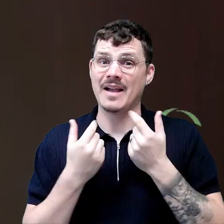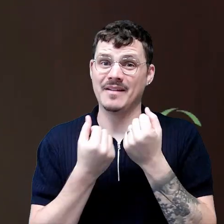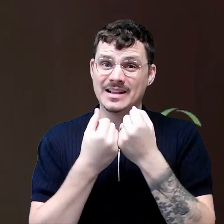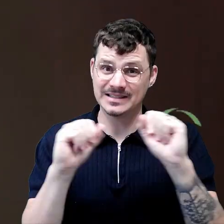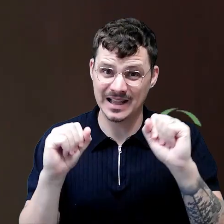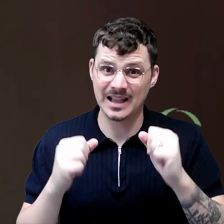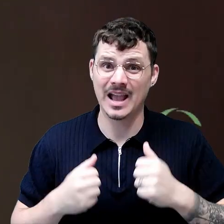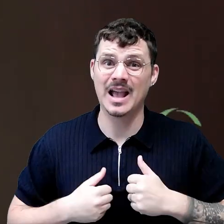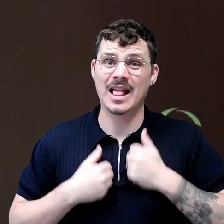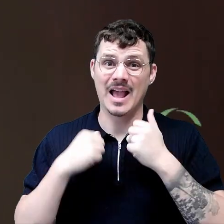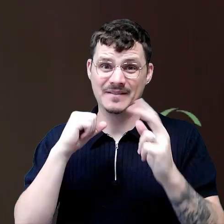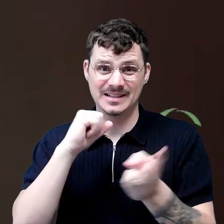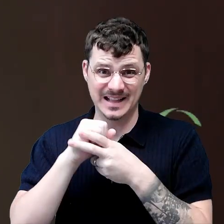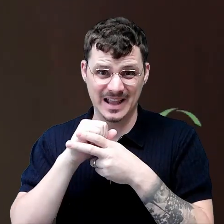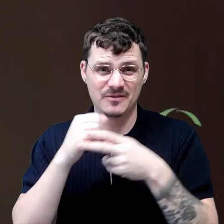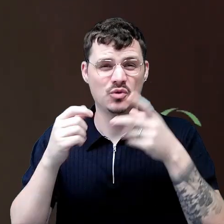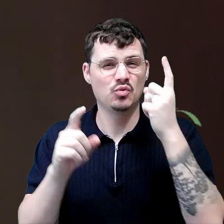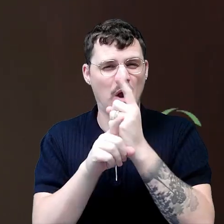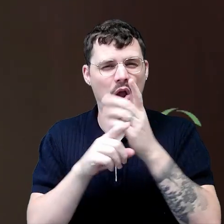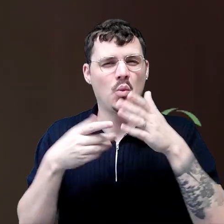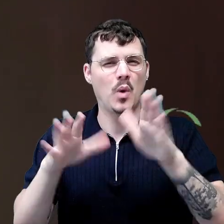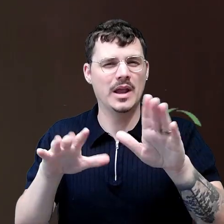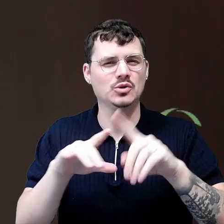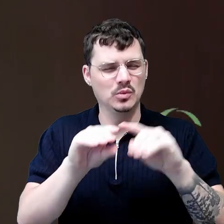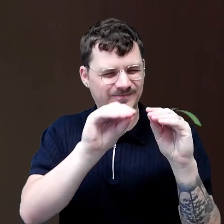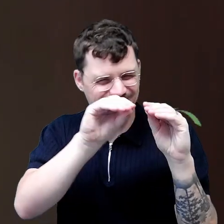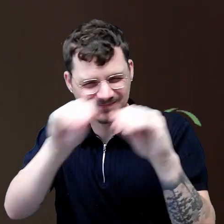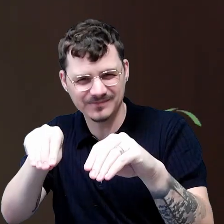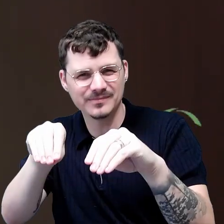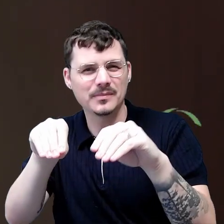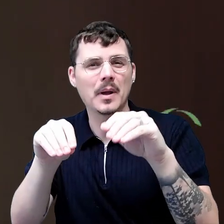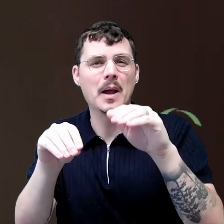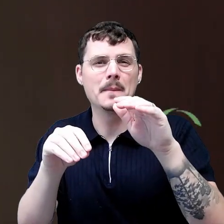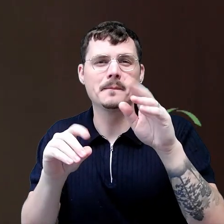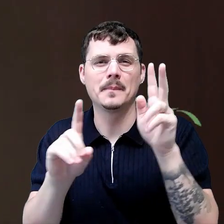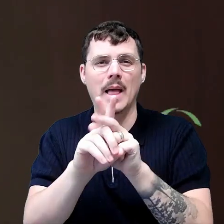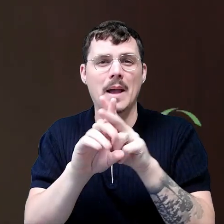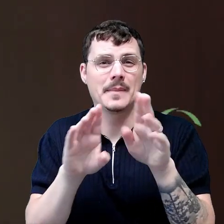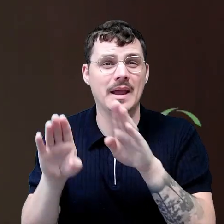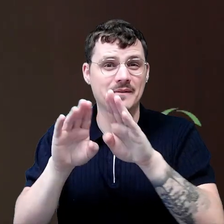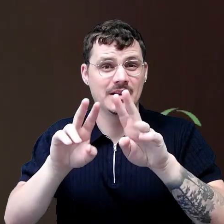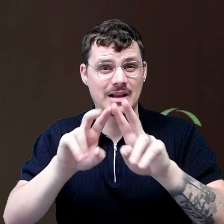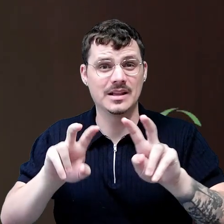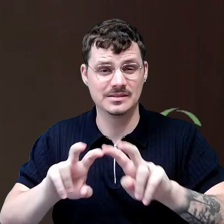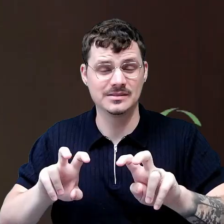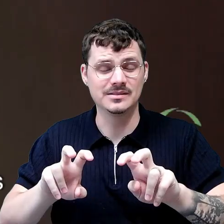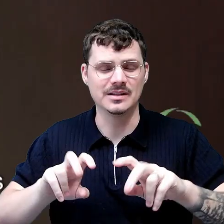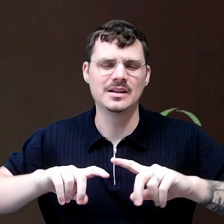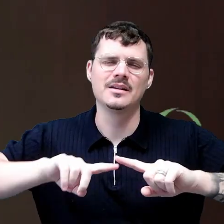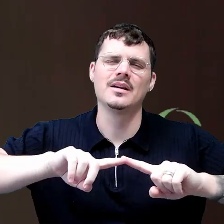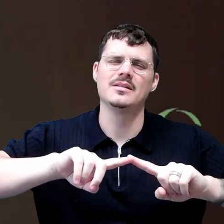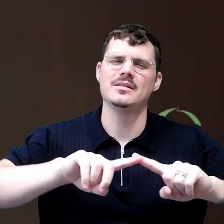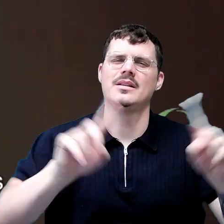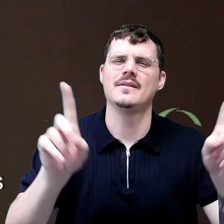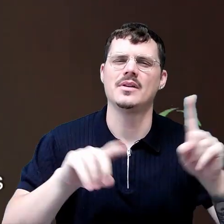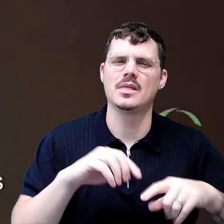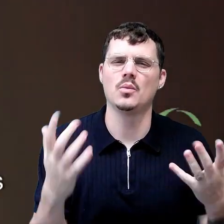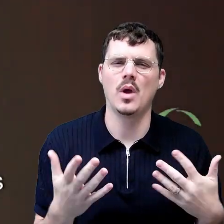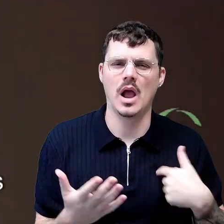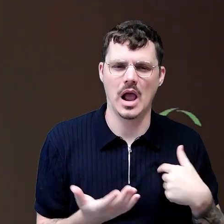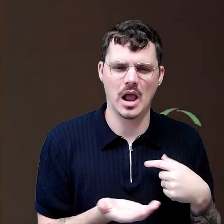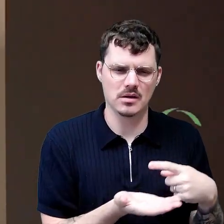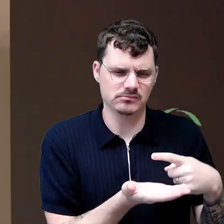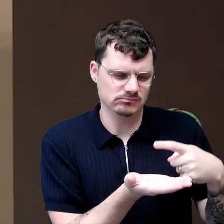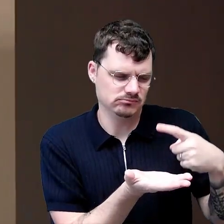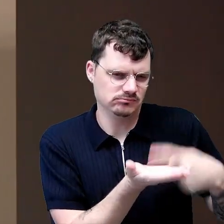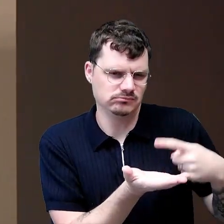life-changing proper implementation of applied behavior analysis is quite a bit different than what I'm going to talk about with